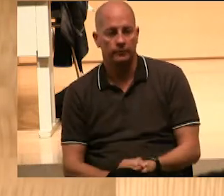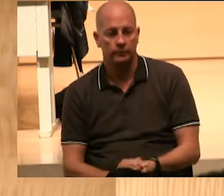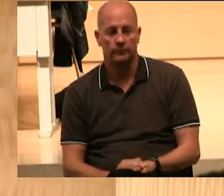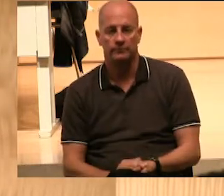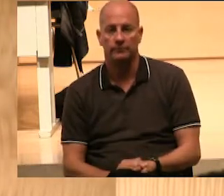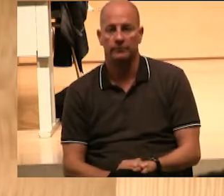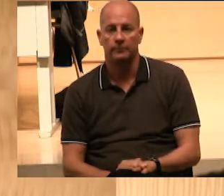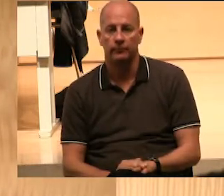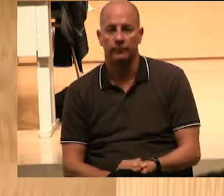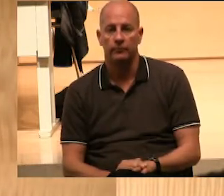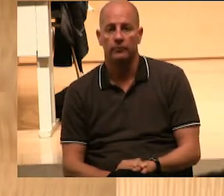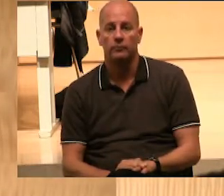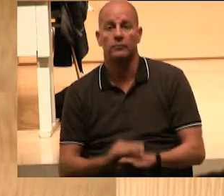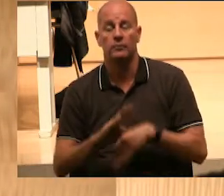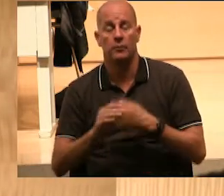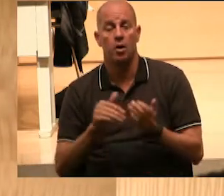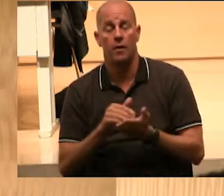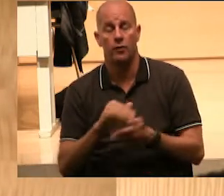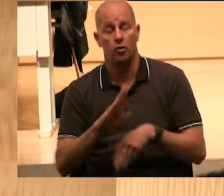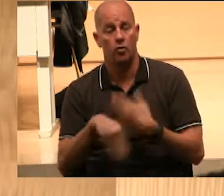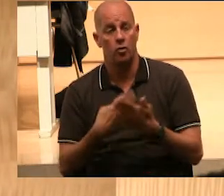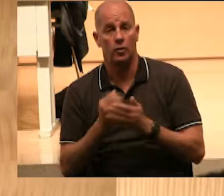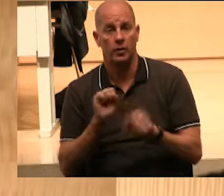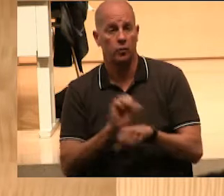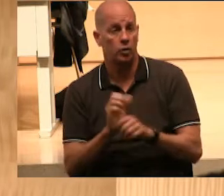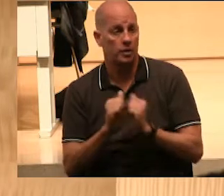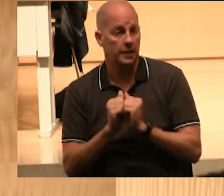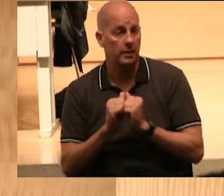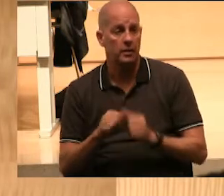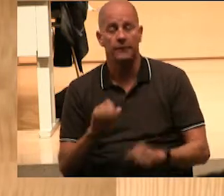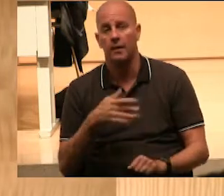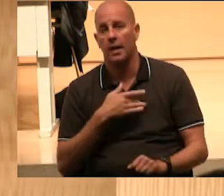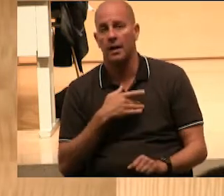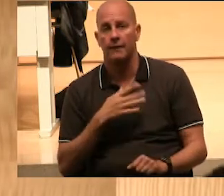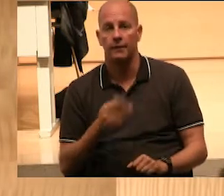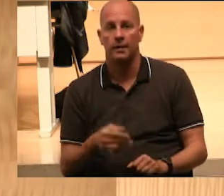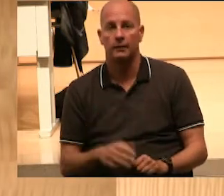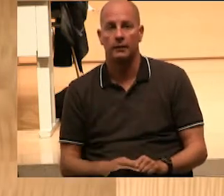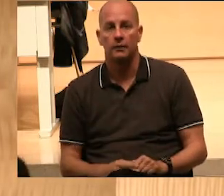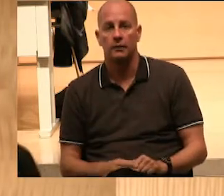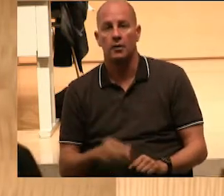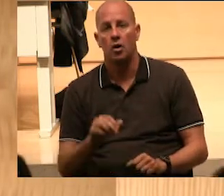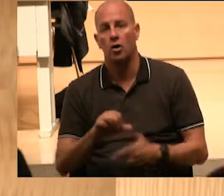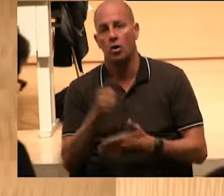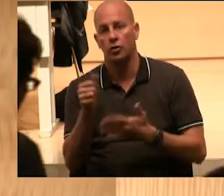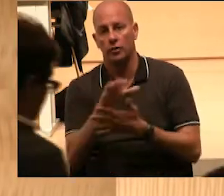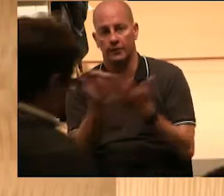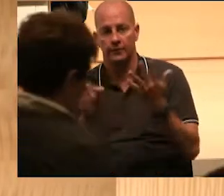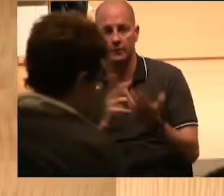And often all these three can work together: medications, more traditional therapy, and alternative modalities.